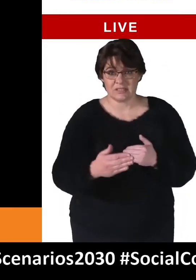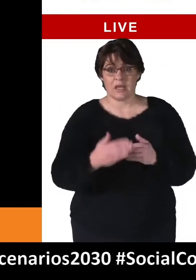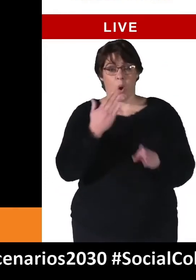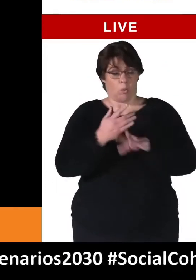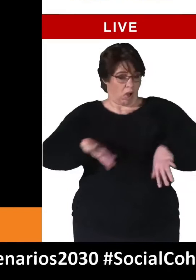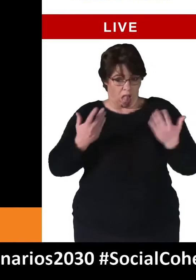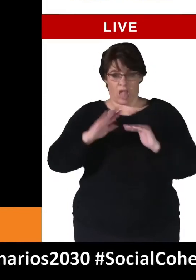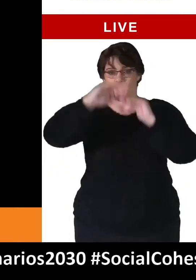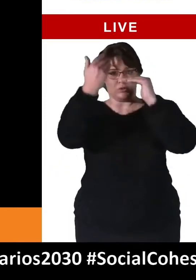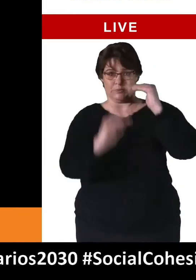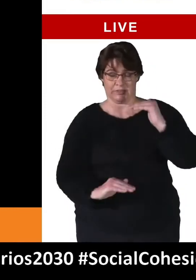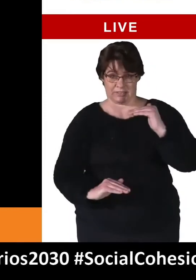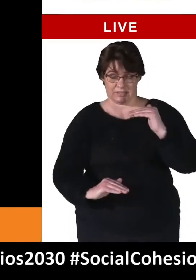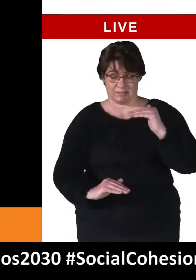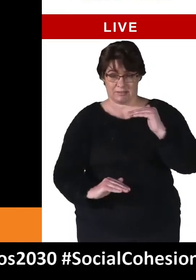unemployment